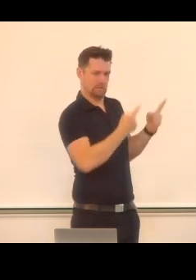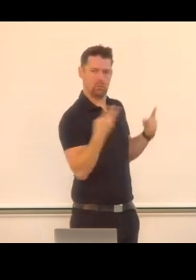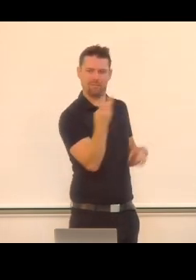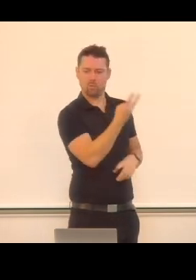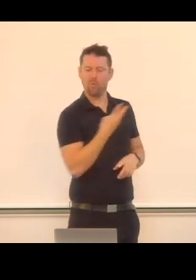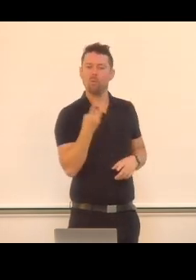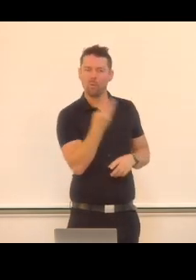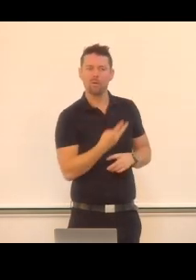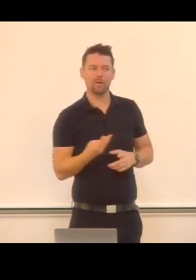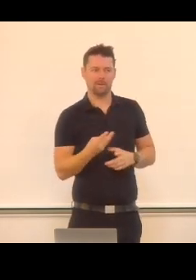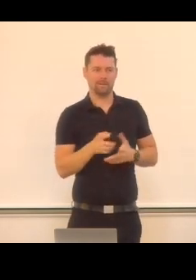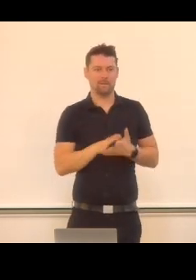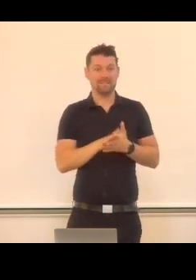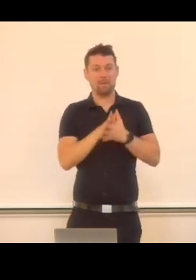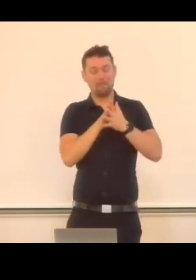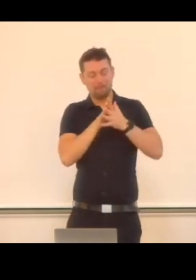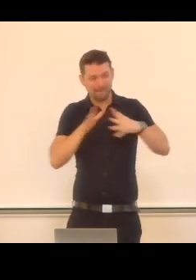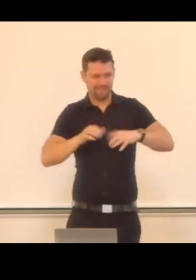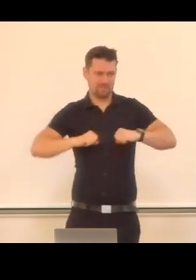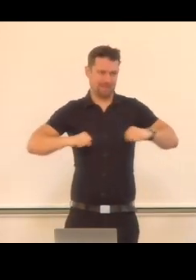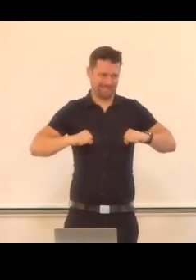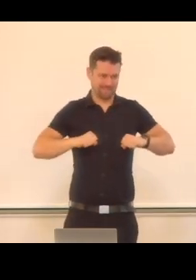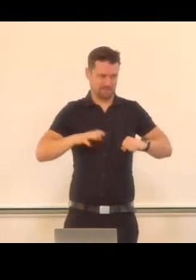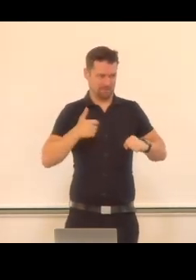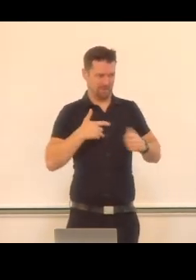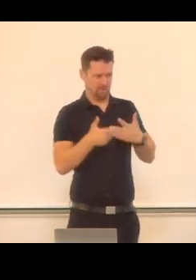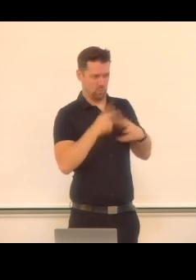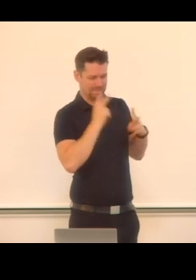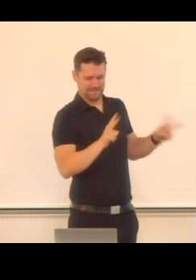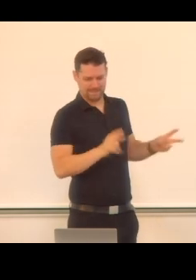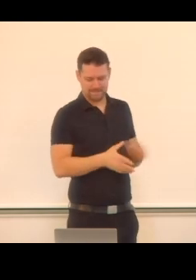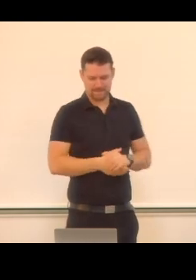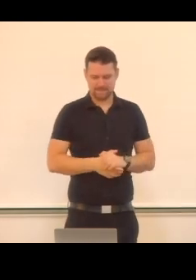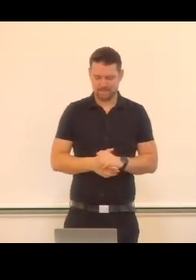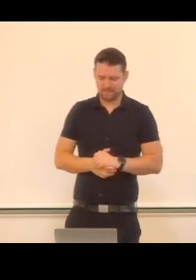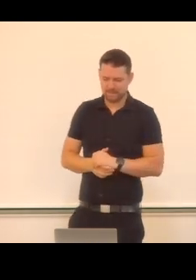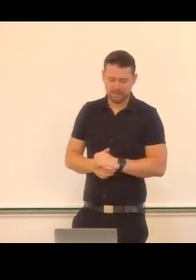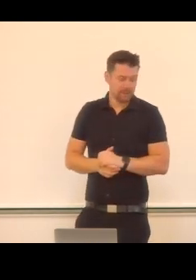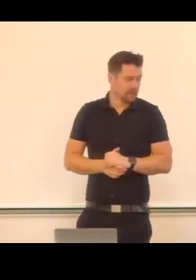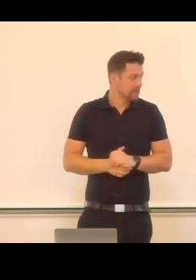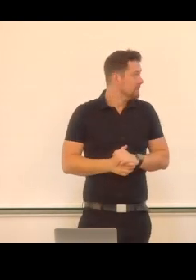the larger living space inside of the habitat.